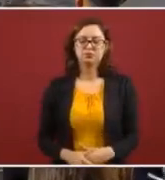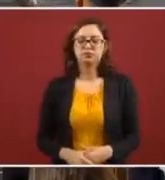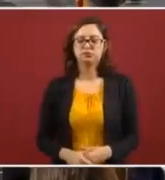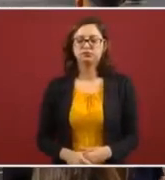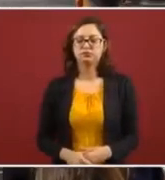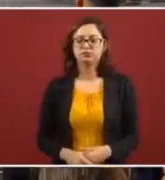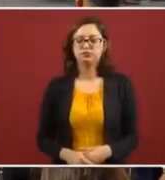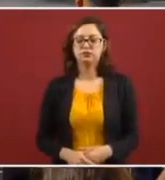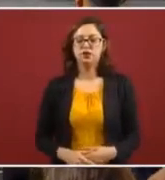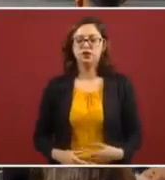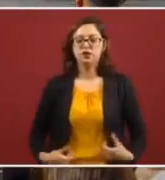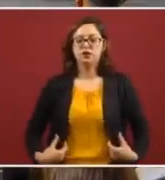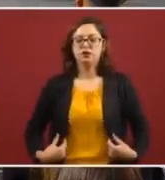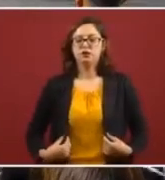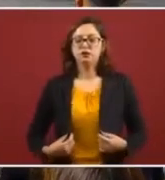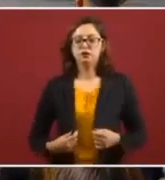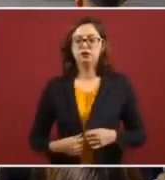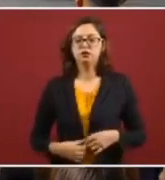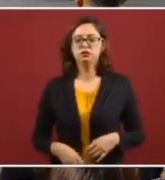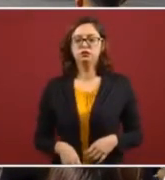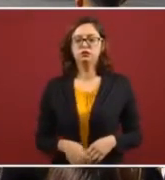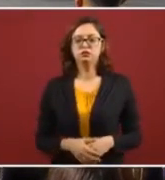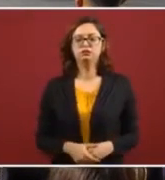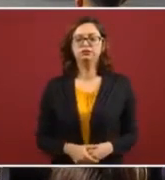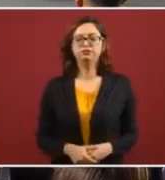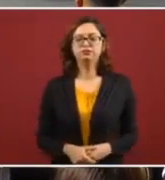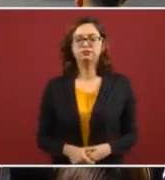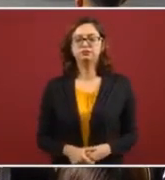that is awesome. We need that in the U.S., guys.